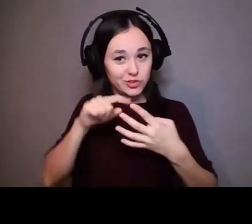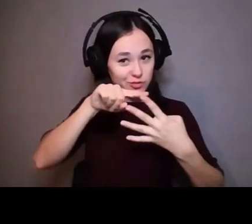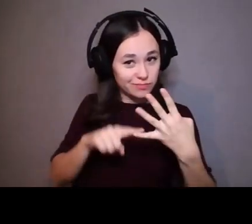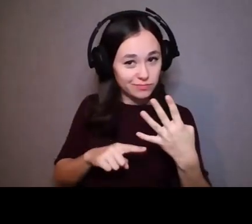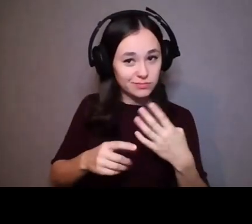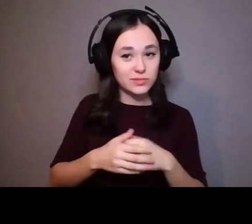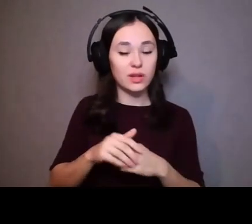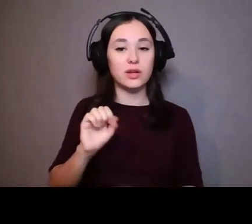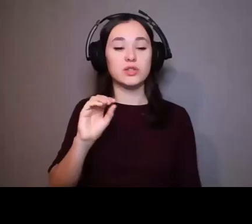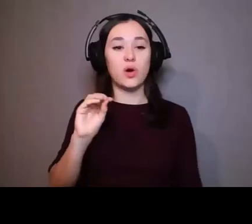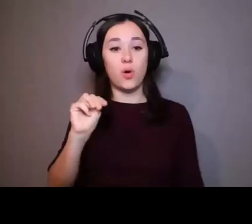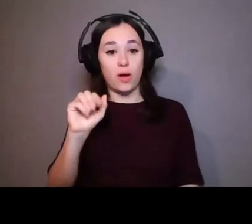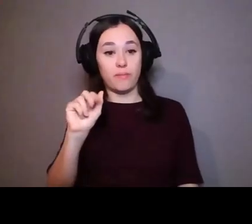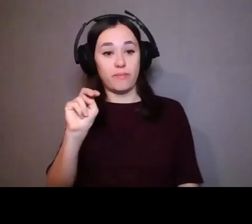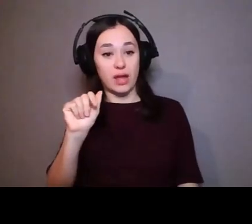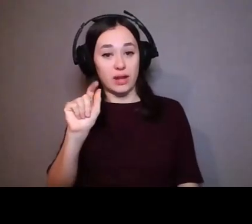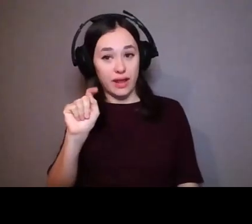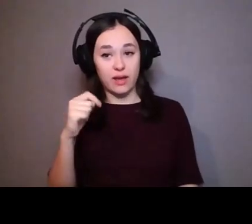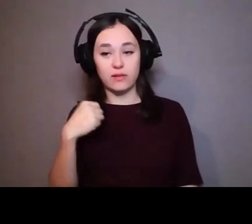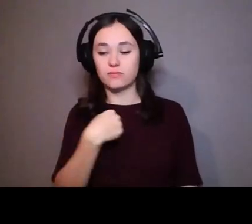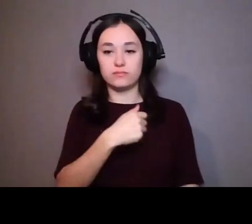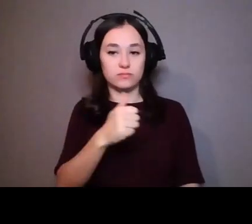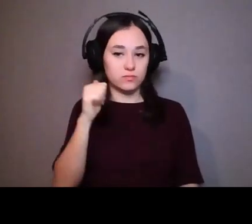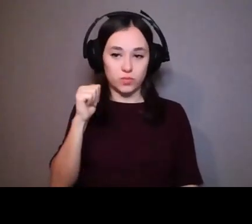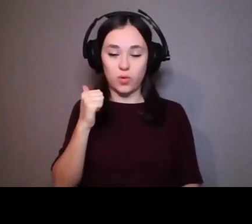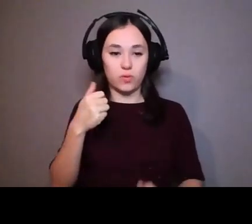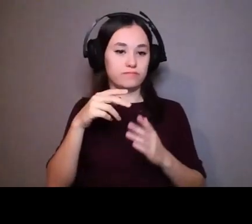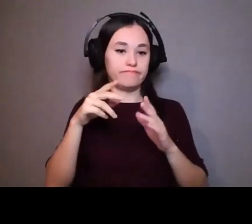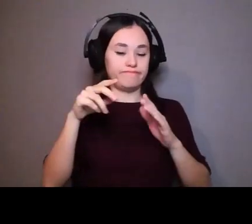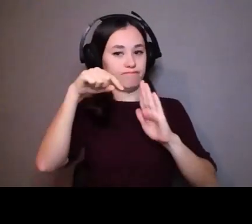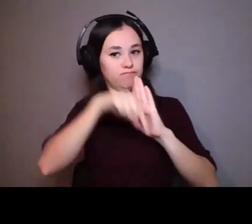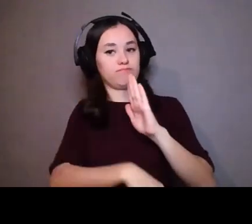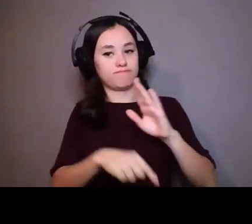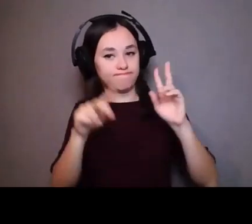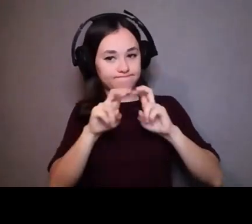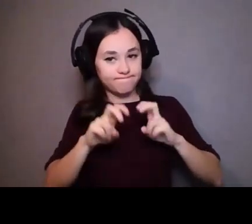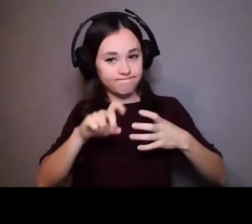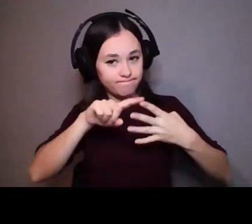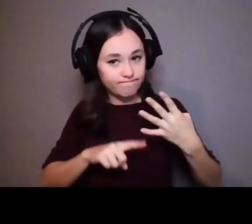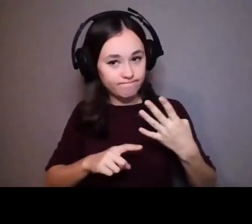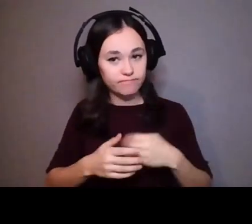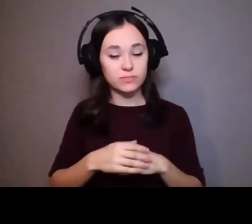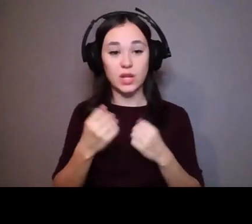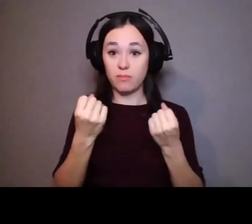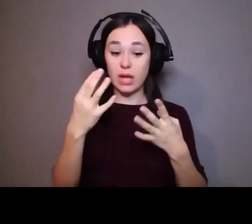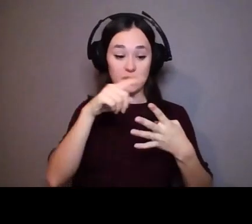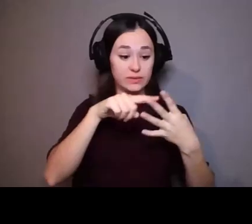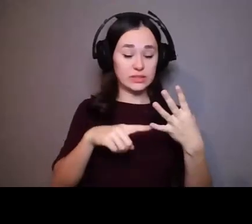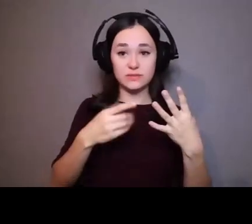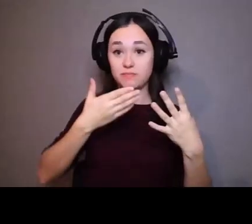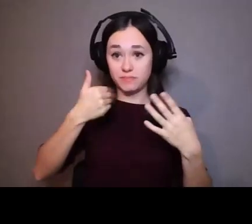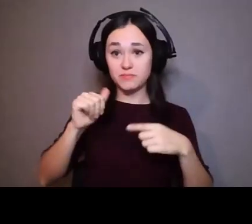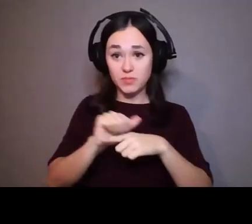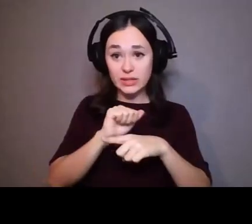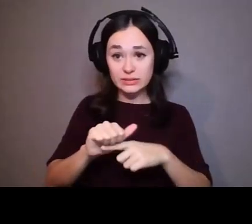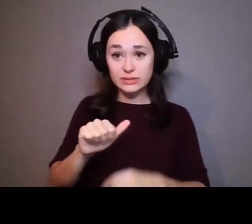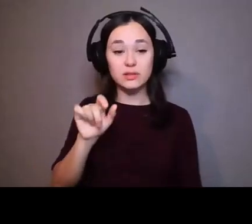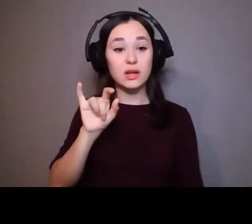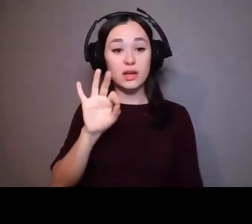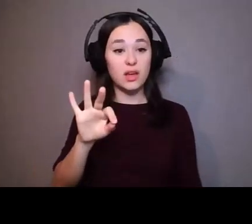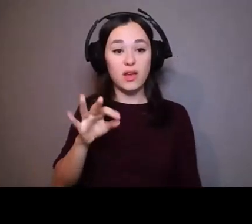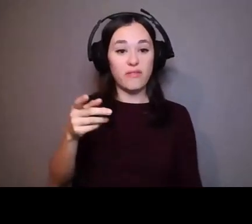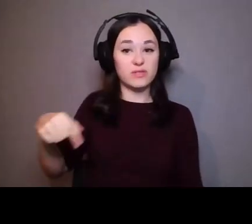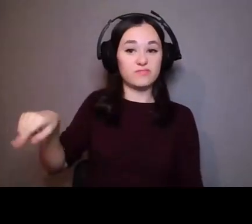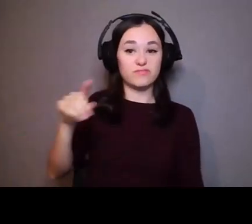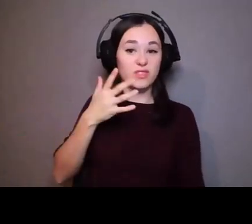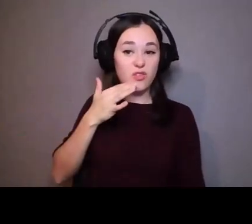them, Manat. We are aware of them. We've communicated, many of them are best practices that had they not been happening, we would have recommended, but we're trying to look